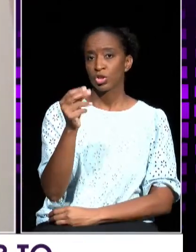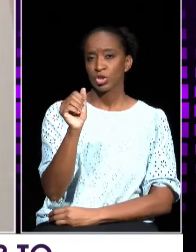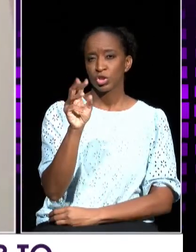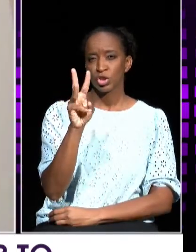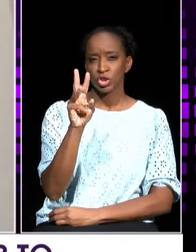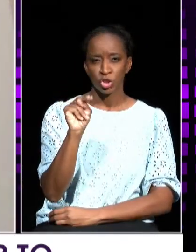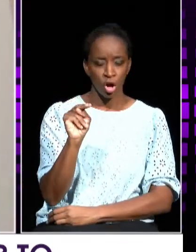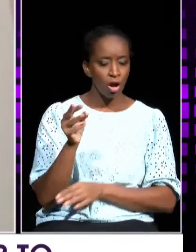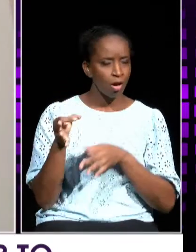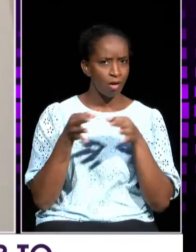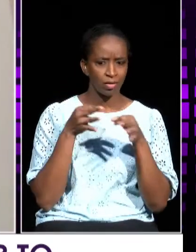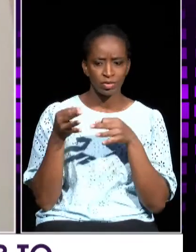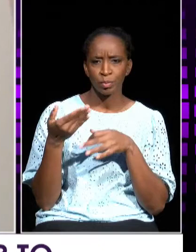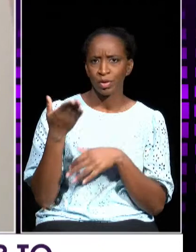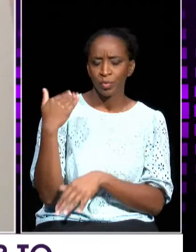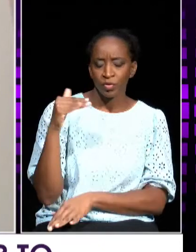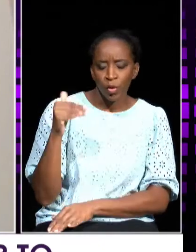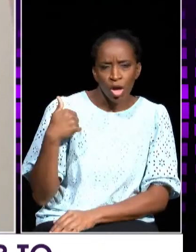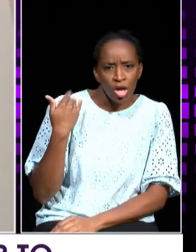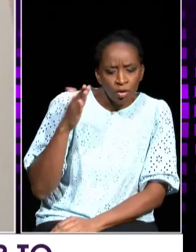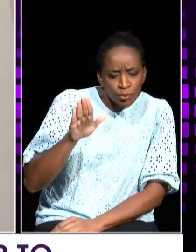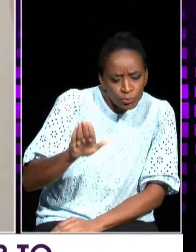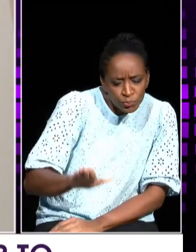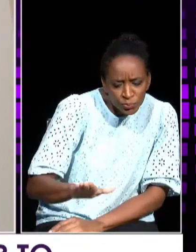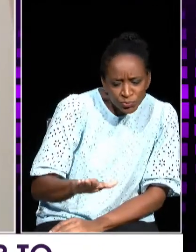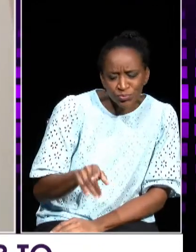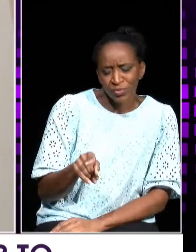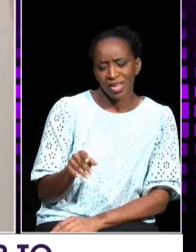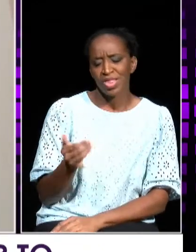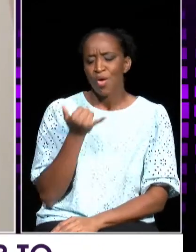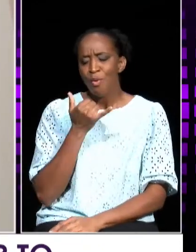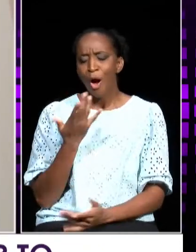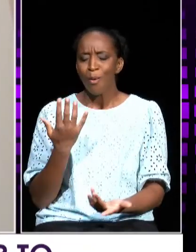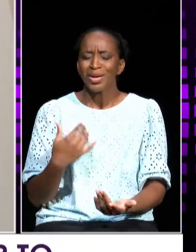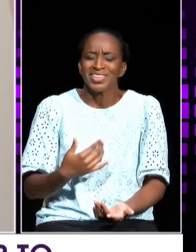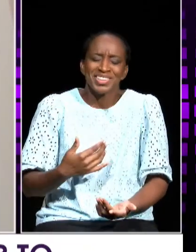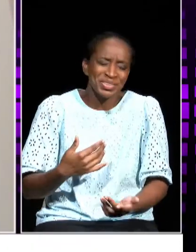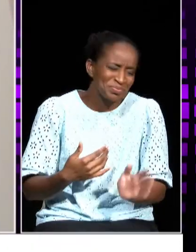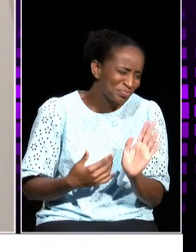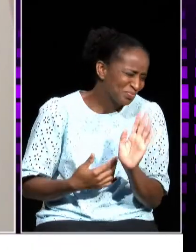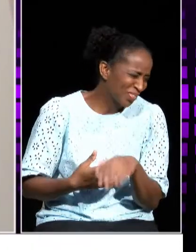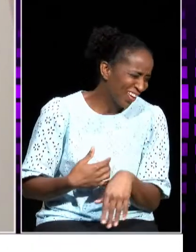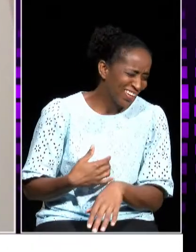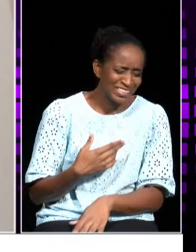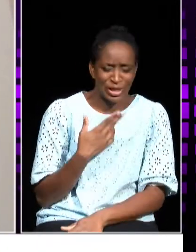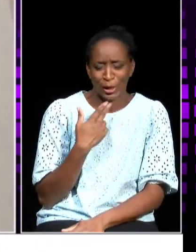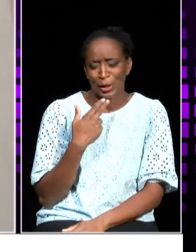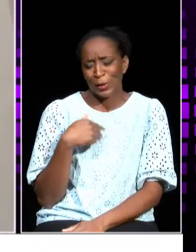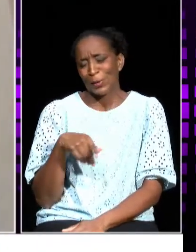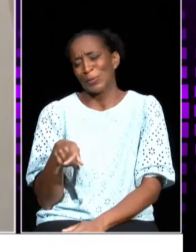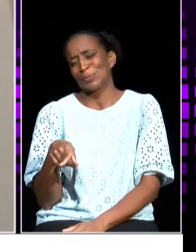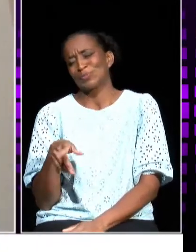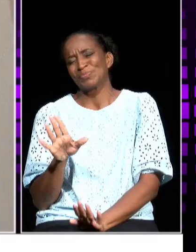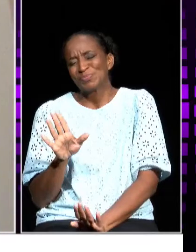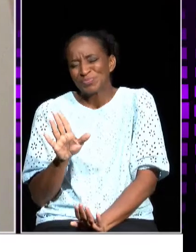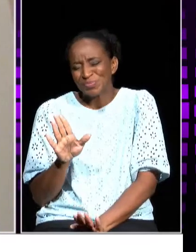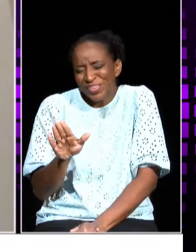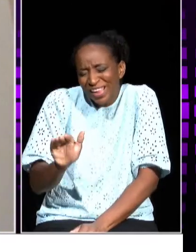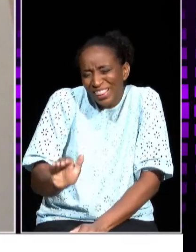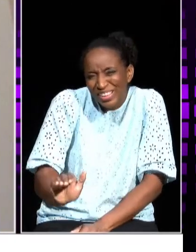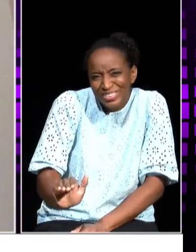when a child does something that is wrong. We do not laugh it off and excuse it. Oh, he's just a little